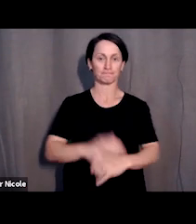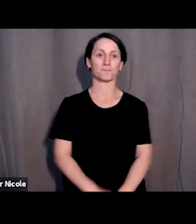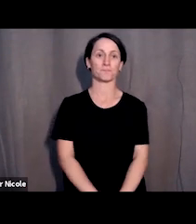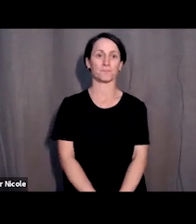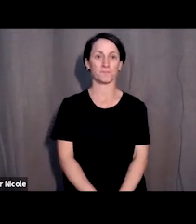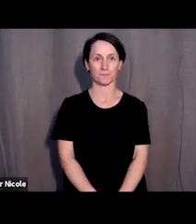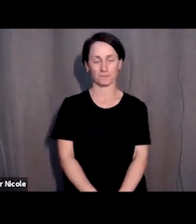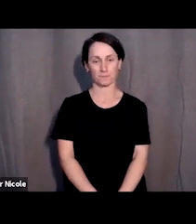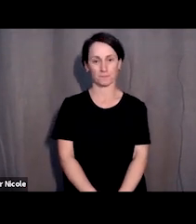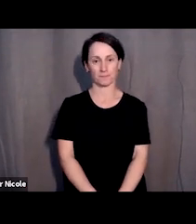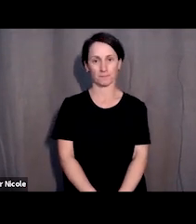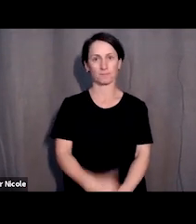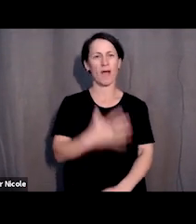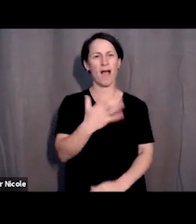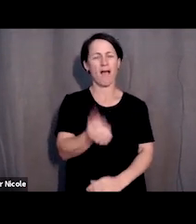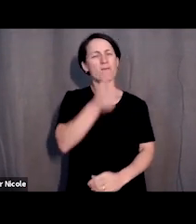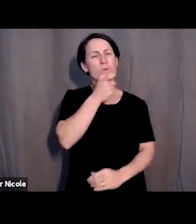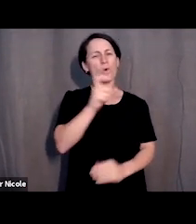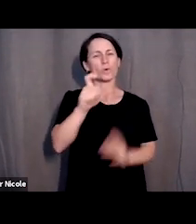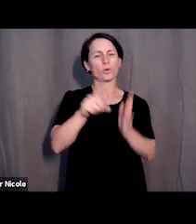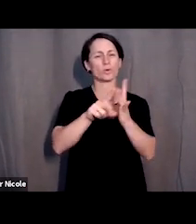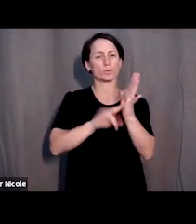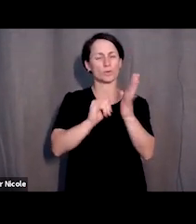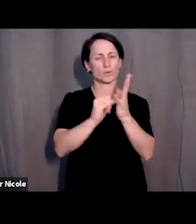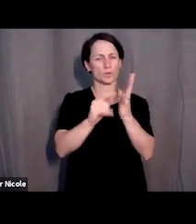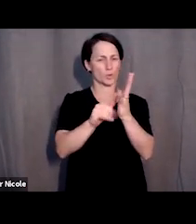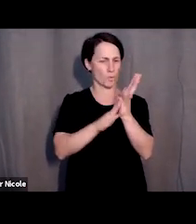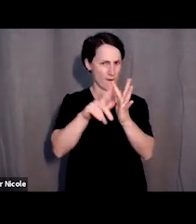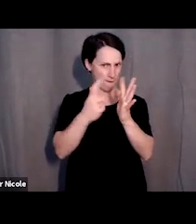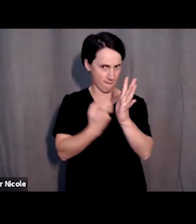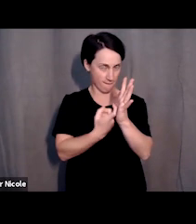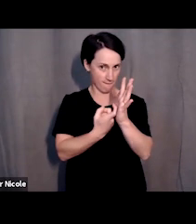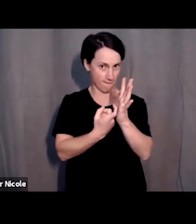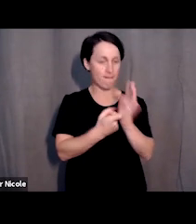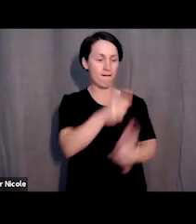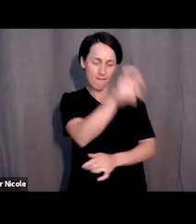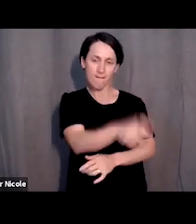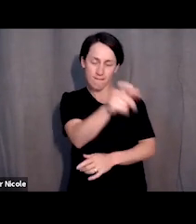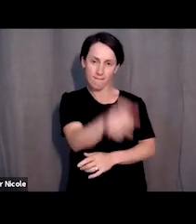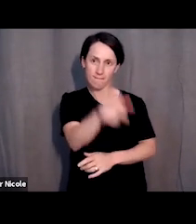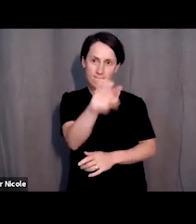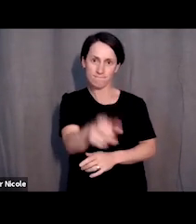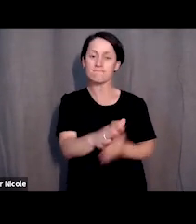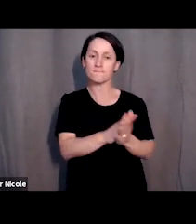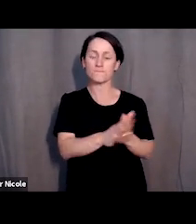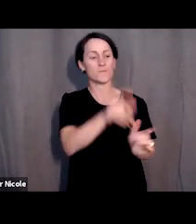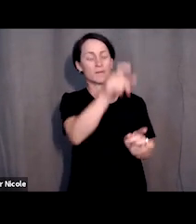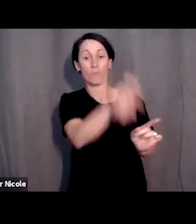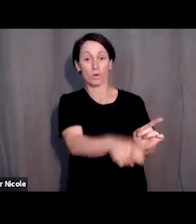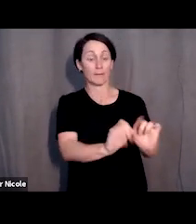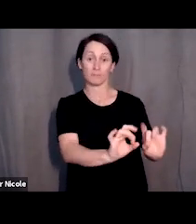So we use the term consumers here. Like we talk about people with severe mental illness, I might interchange that with